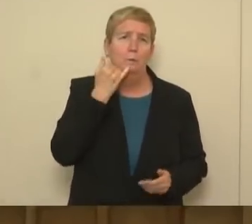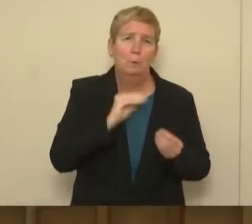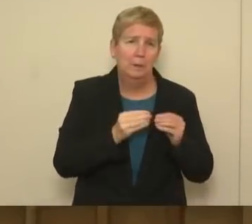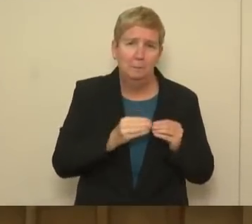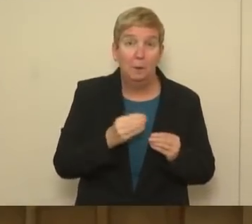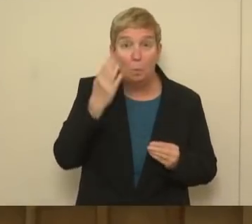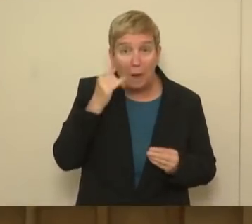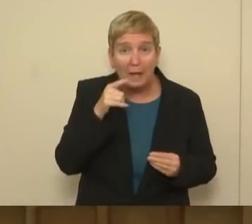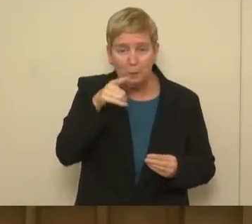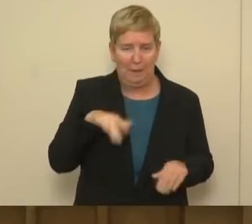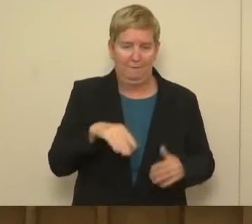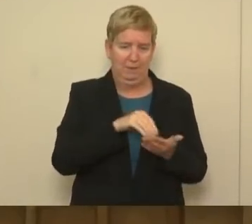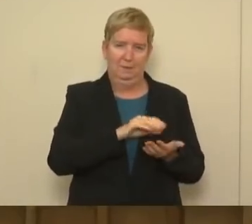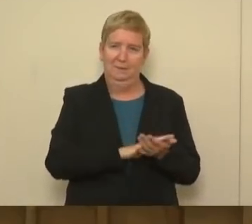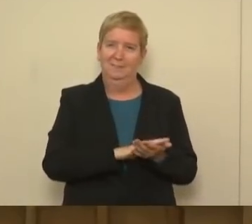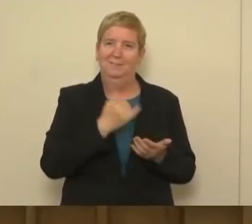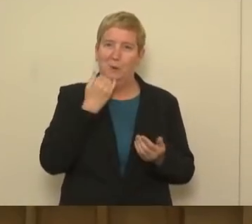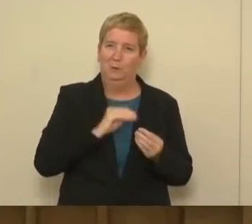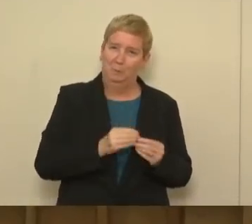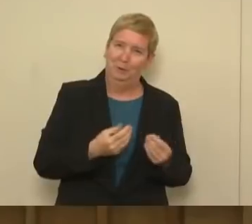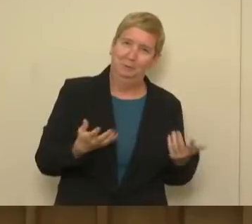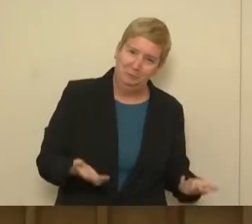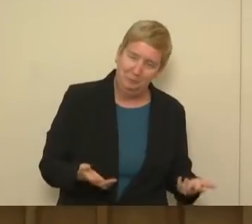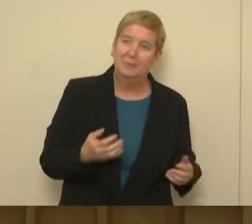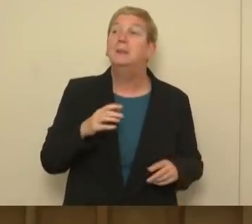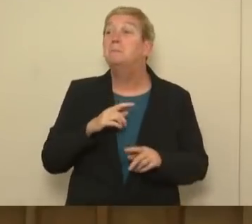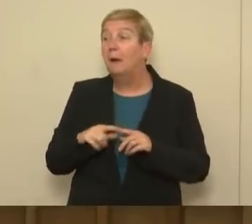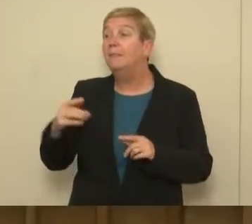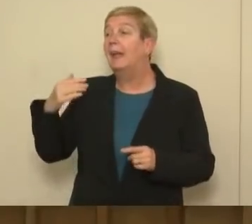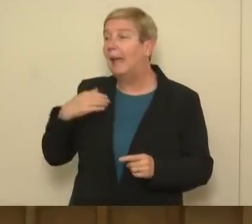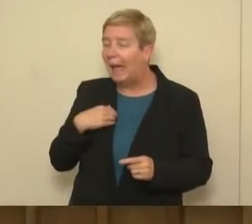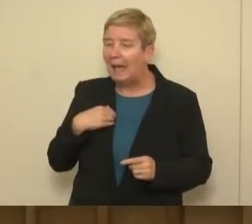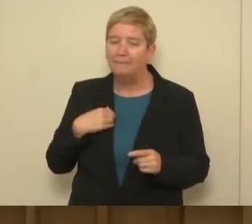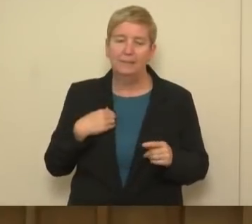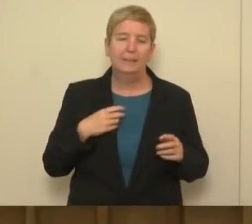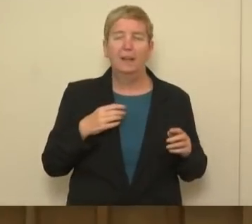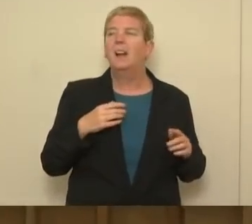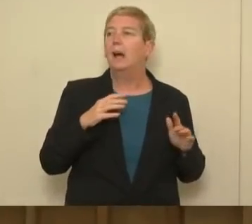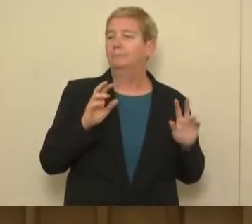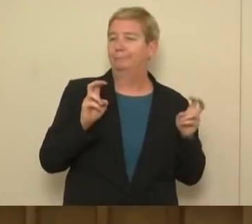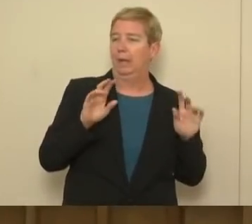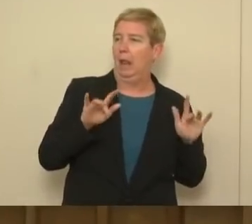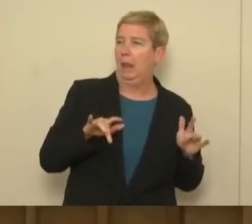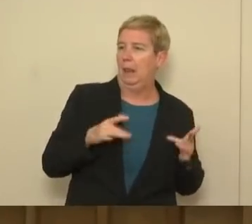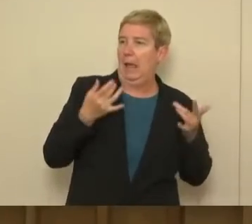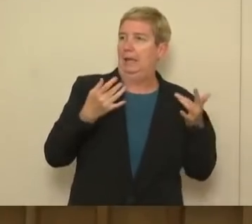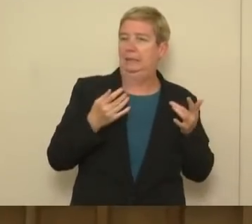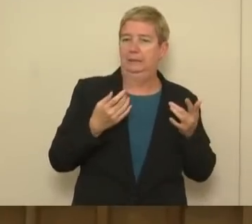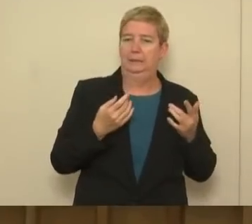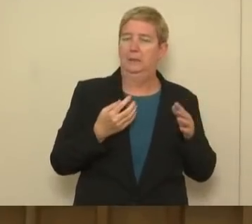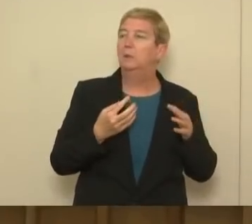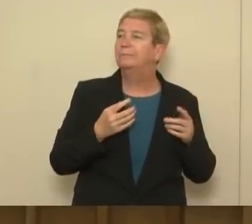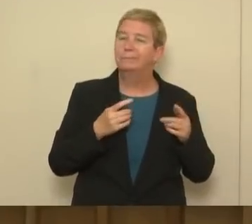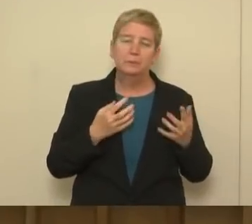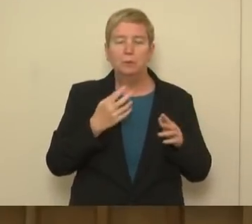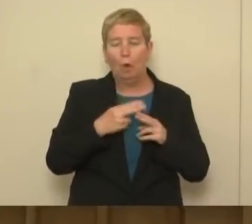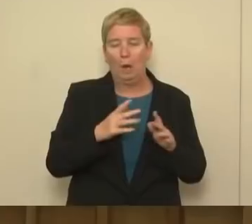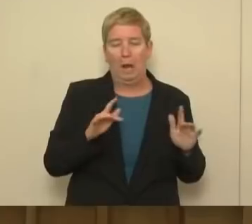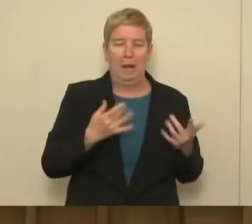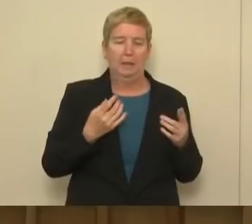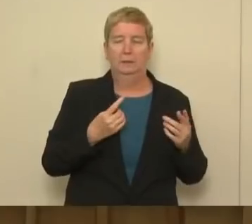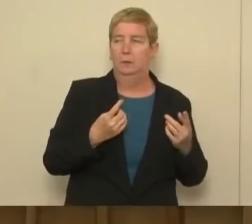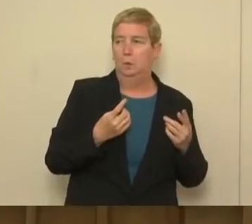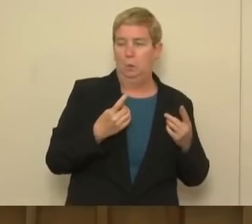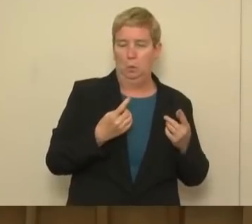do right now have is something that's called the virtual questionnaire assistance, or the mobile questionnaire